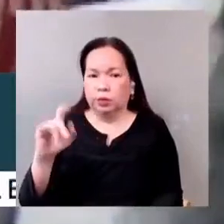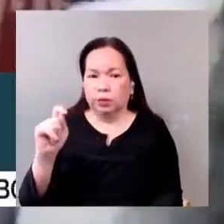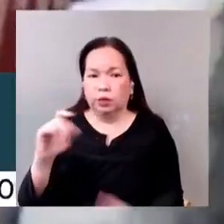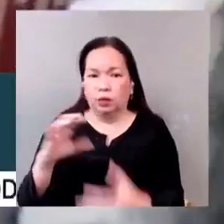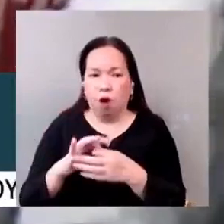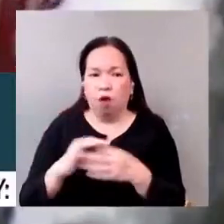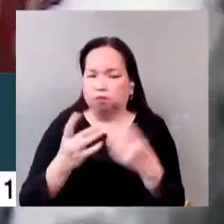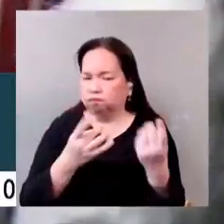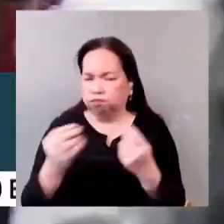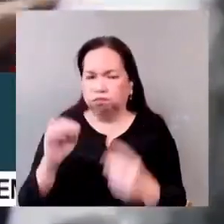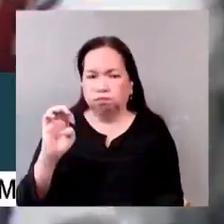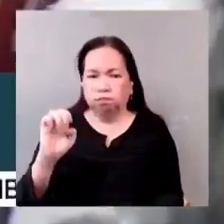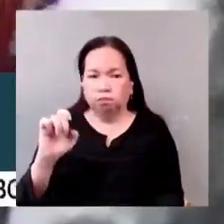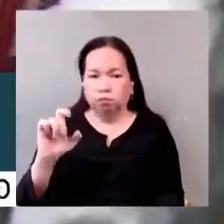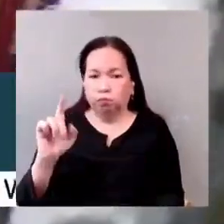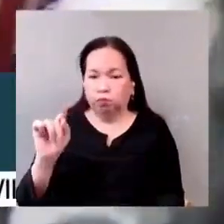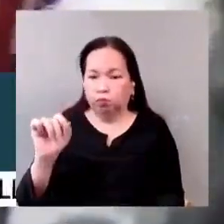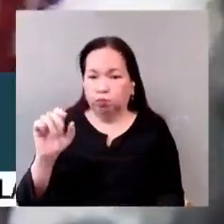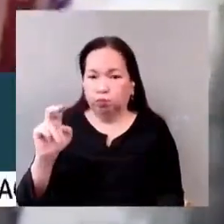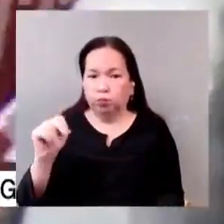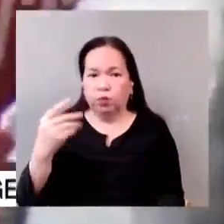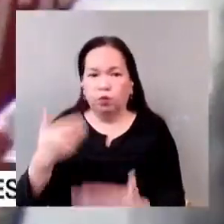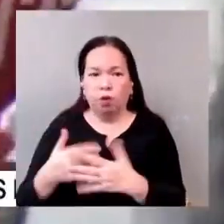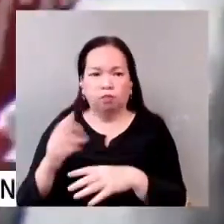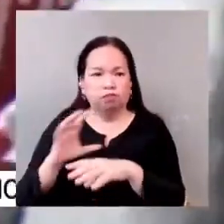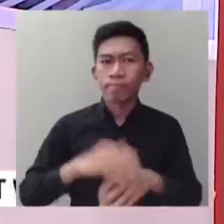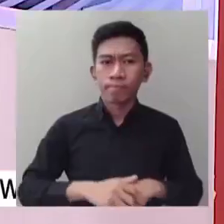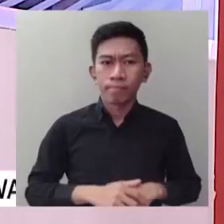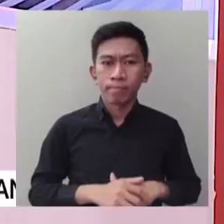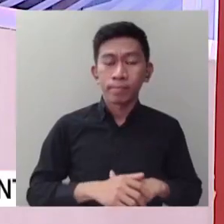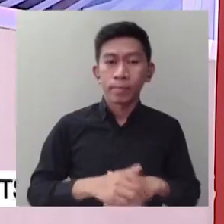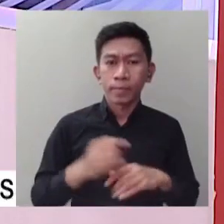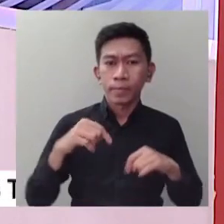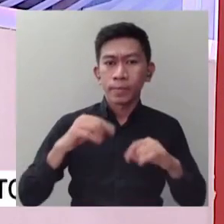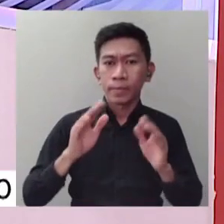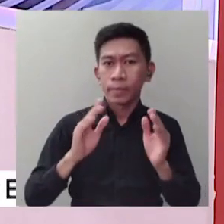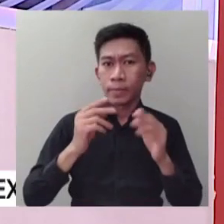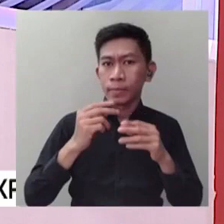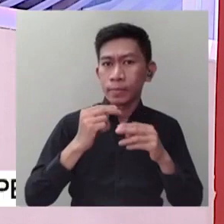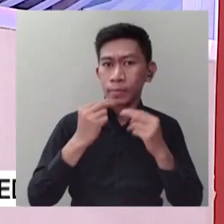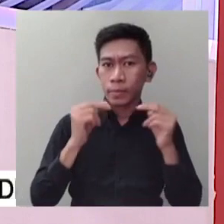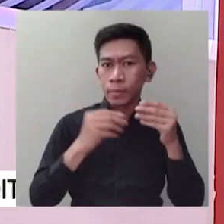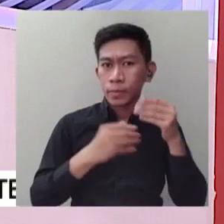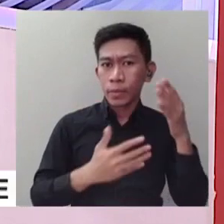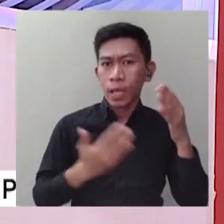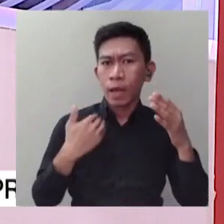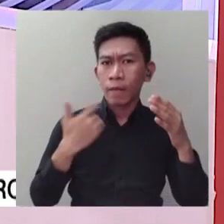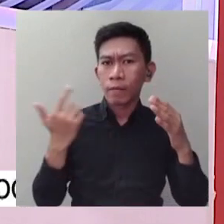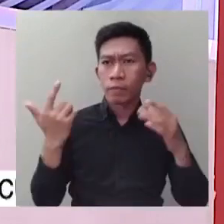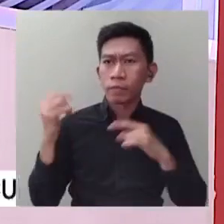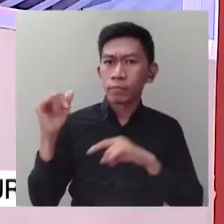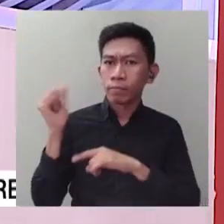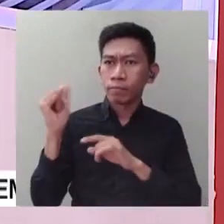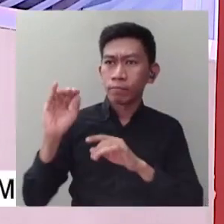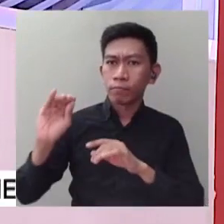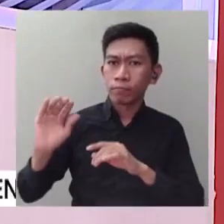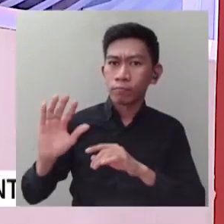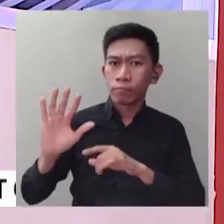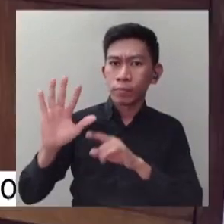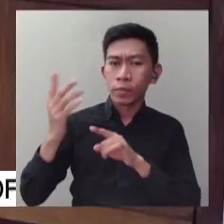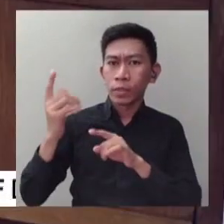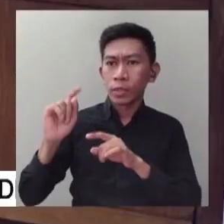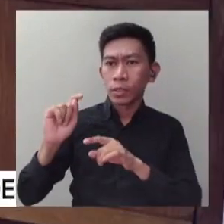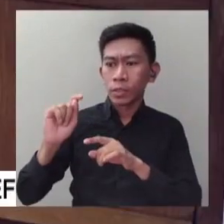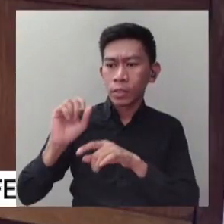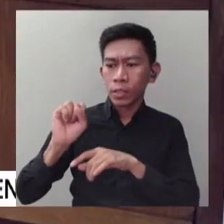formally take over the affected barangays. A sea of yellow at the Santo Domingo Church in Quezon City. This as